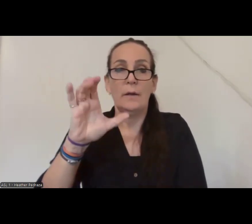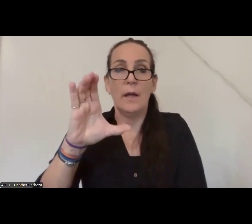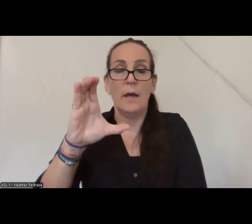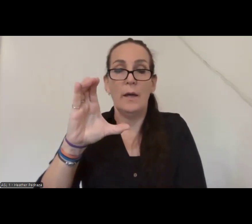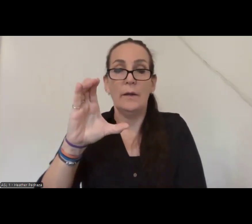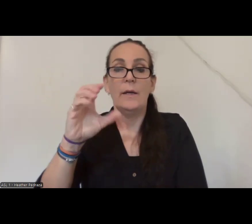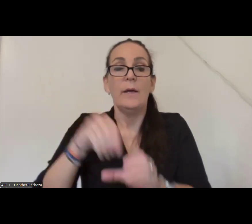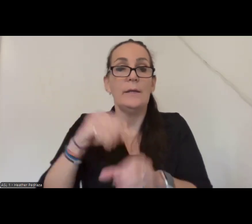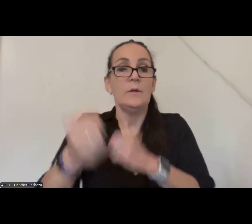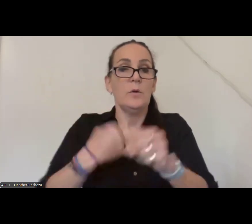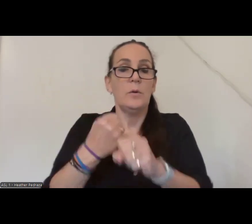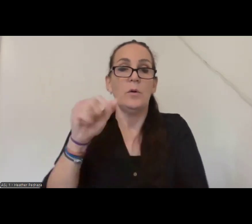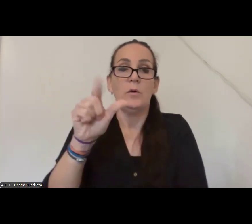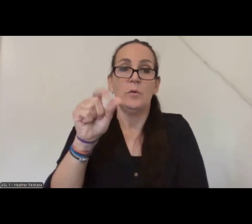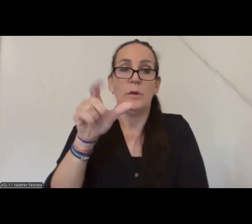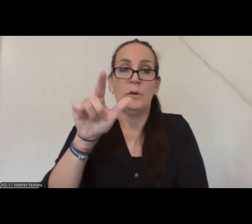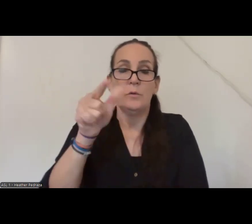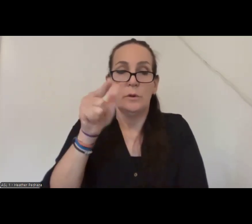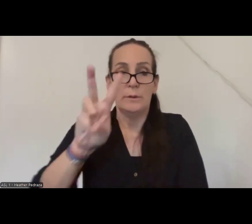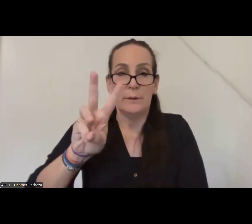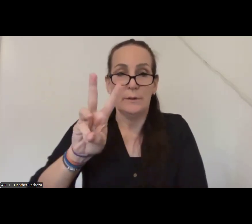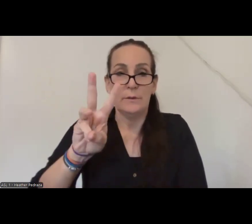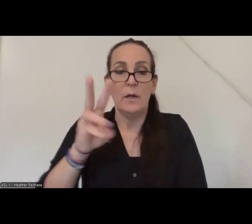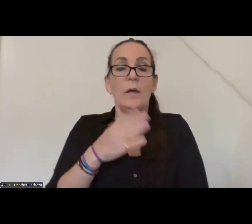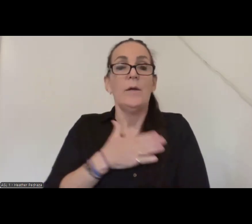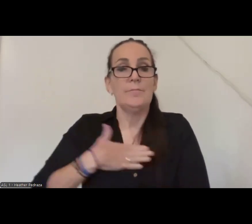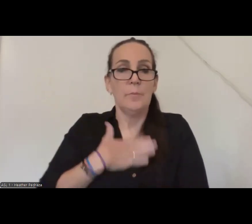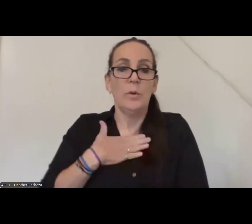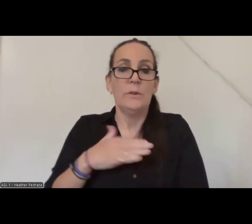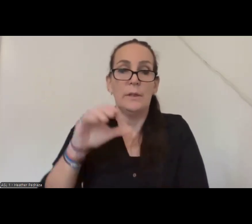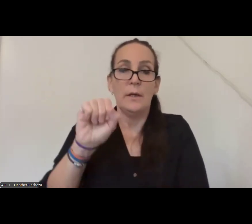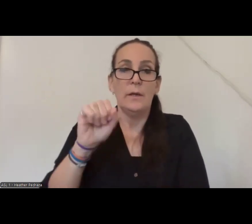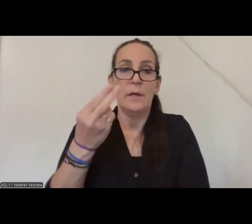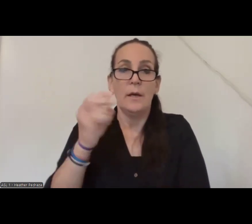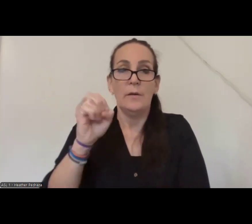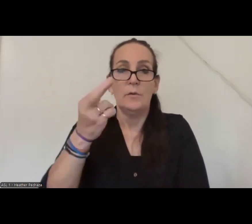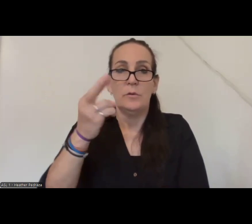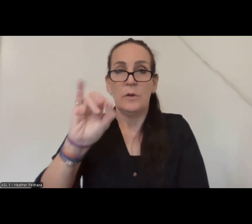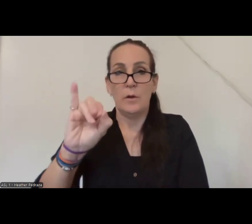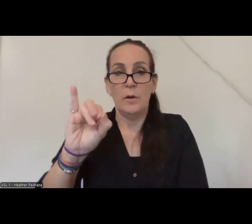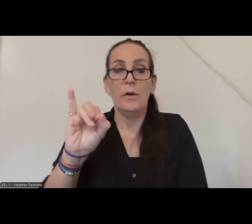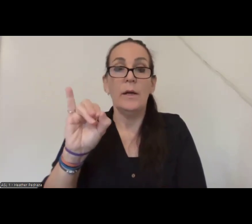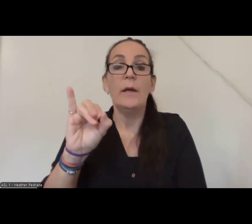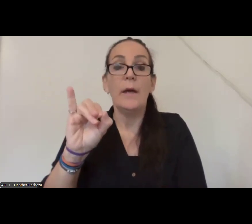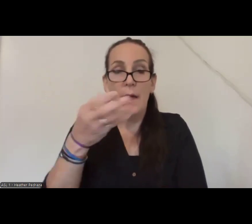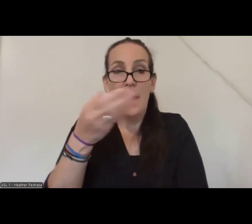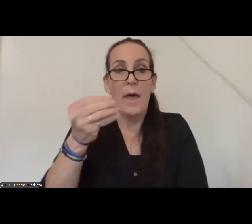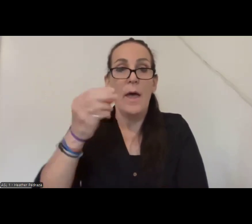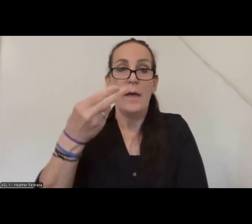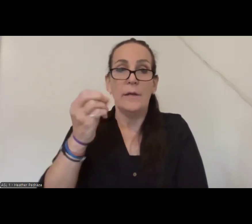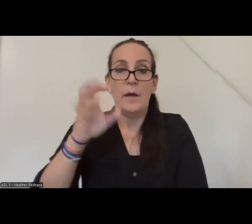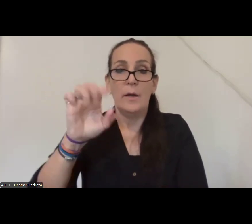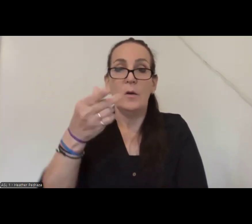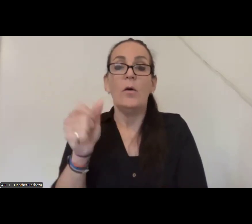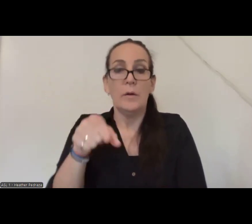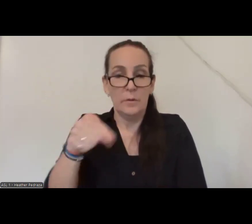So we appreciate Sherry and Hagar for pointing out the housing wins we had this year, particularly the continued funding